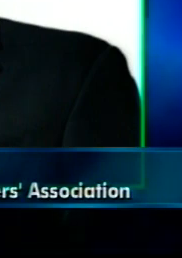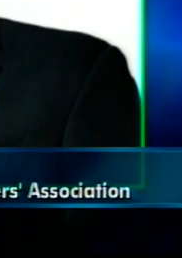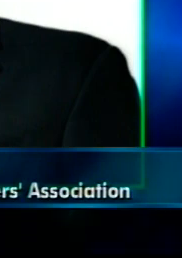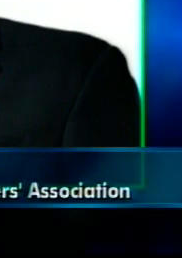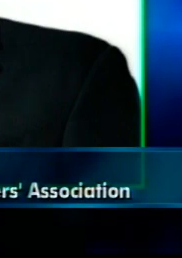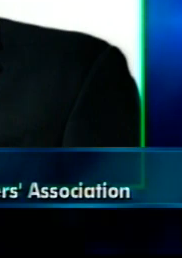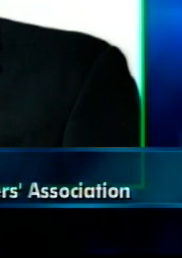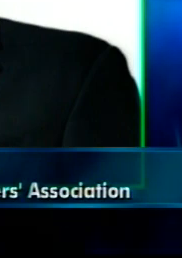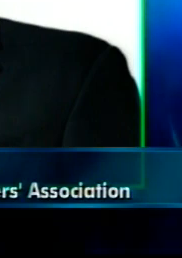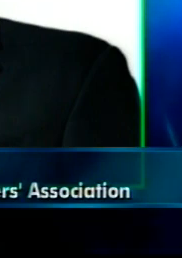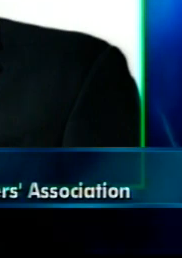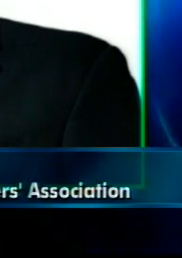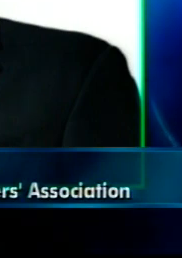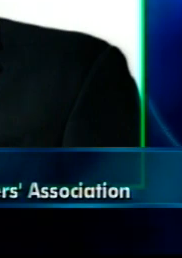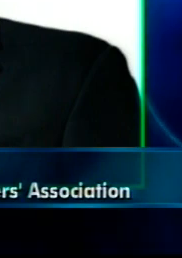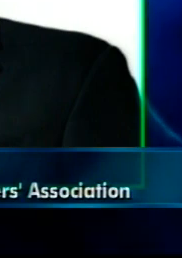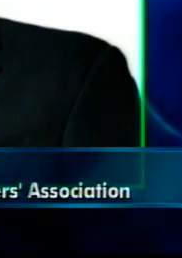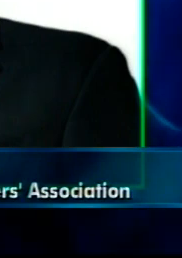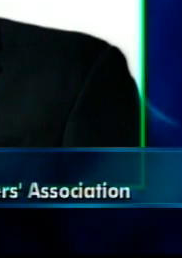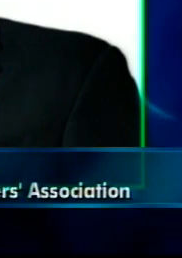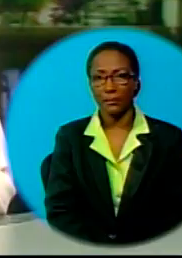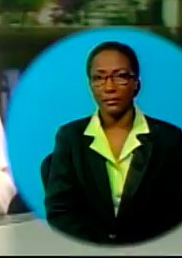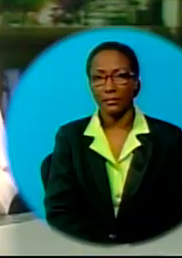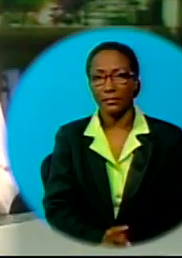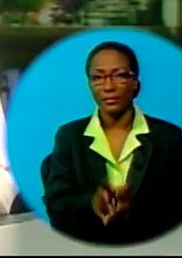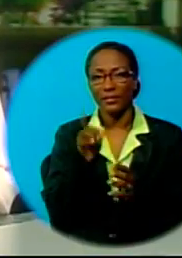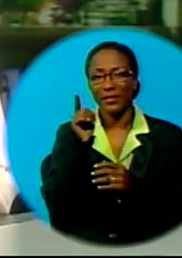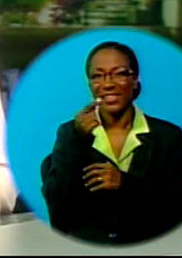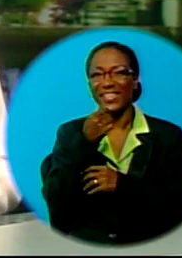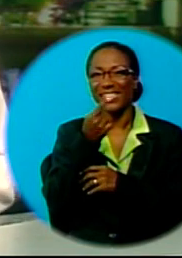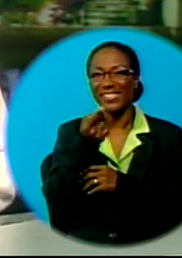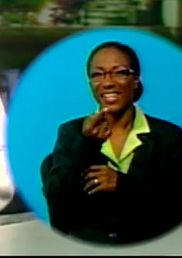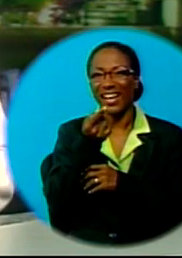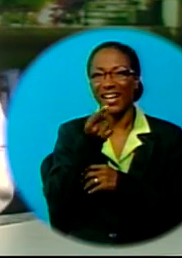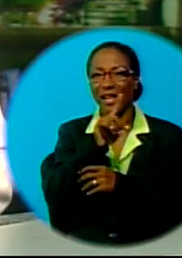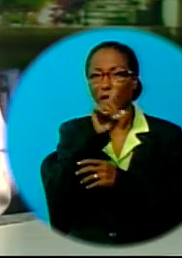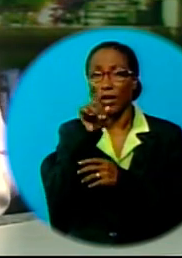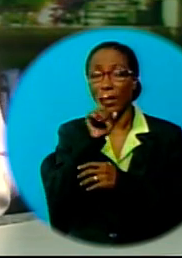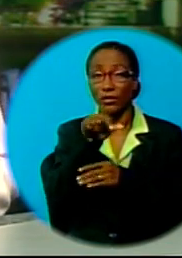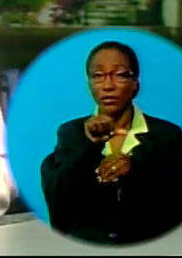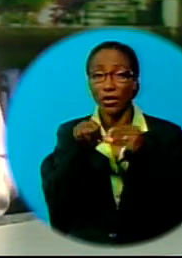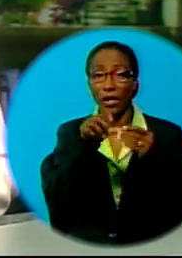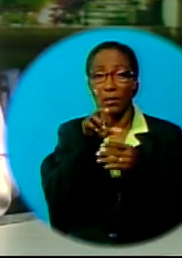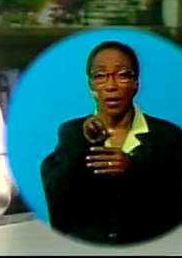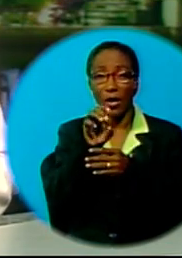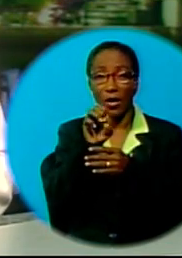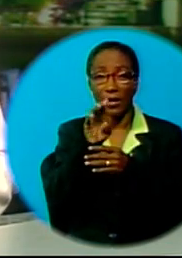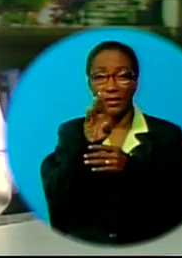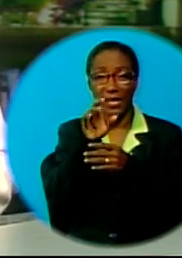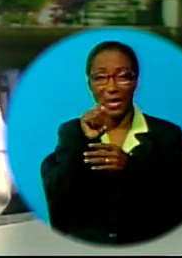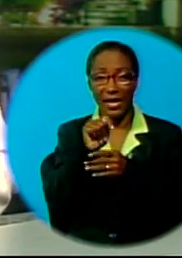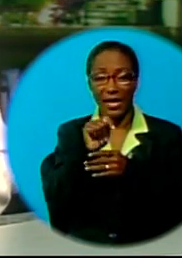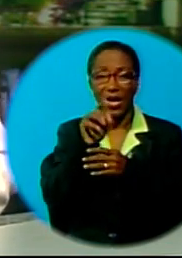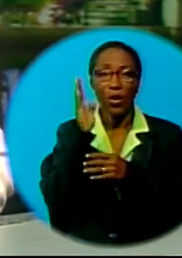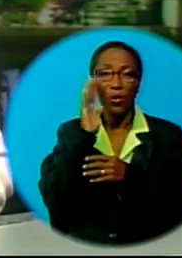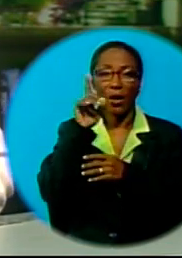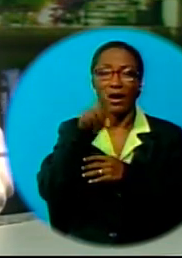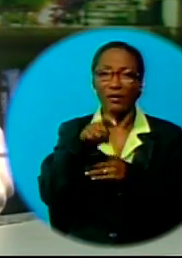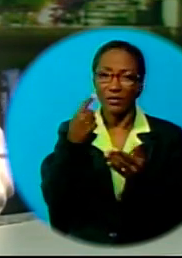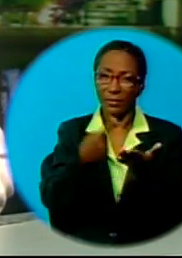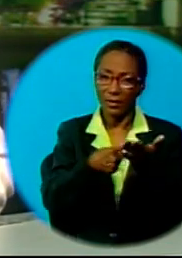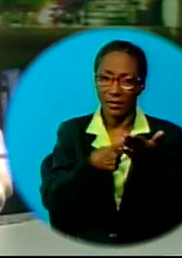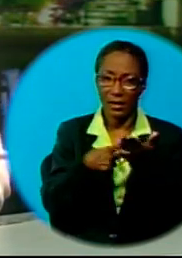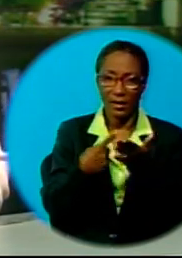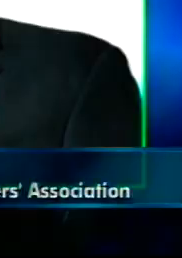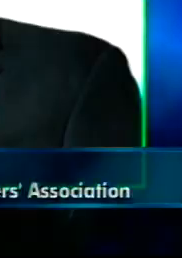there will be continued growth through the course of this year. At the same time, he acknowledged that the question of debt will still have to be